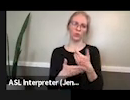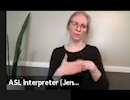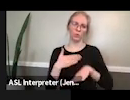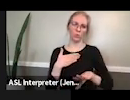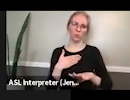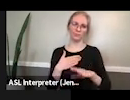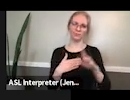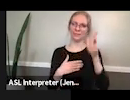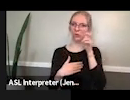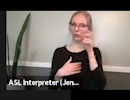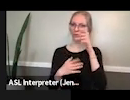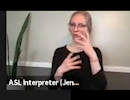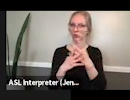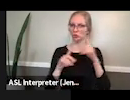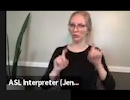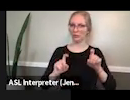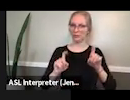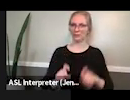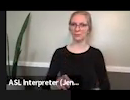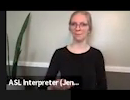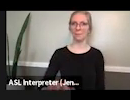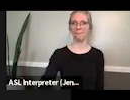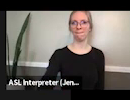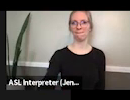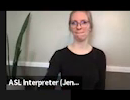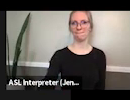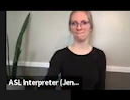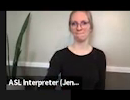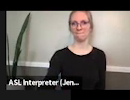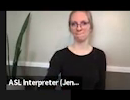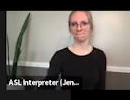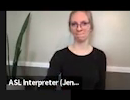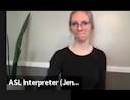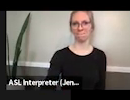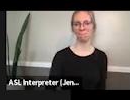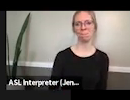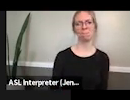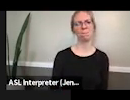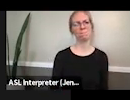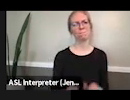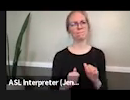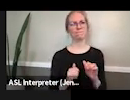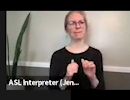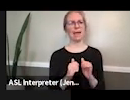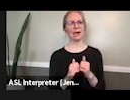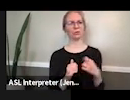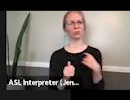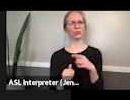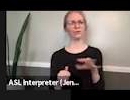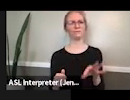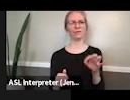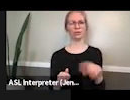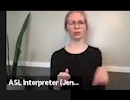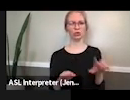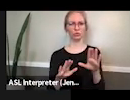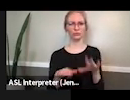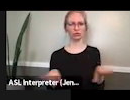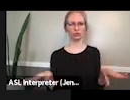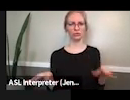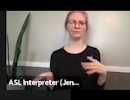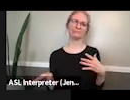How else do we find these kiddos? I think generally be aware of